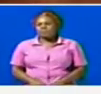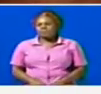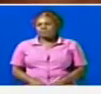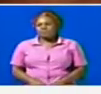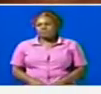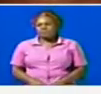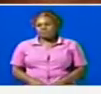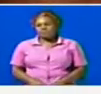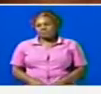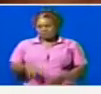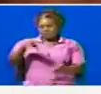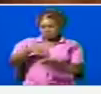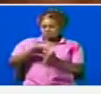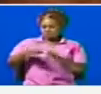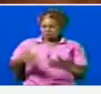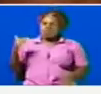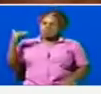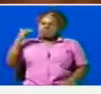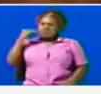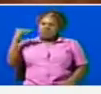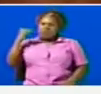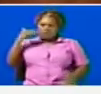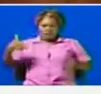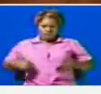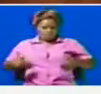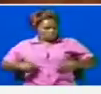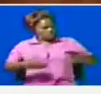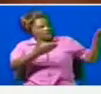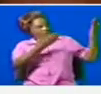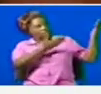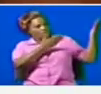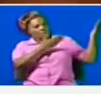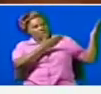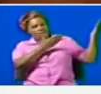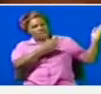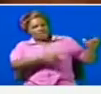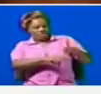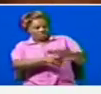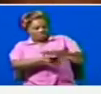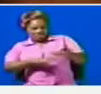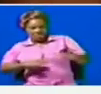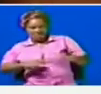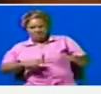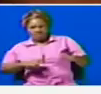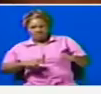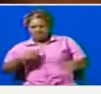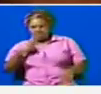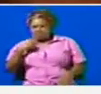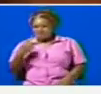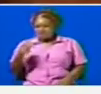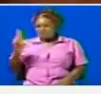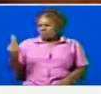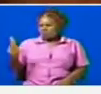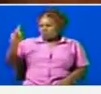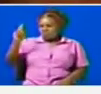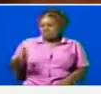Juu vile hali ilikuwa watu wasiaya hasa mavijana ambao unaona hapa nyuma wanaimba na wanasema mambo ya uhuru must